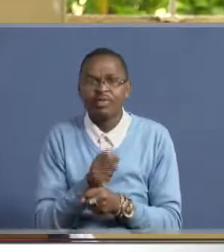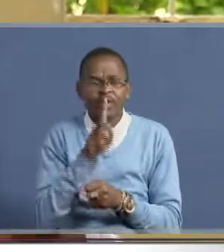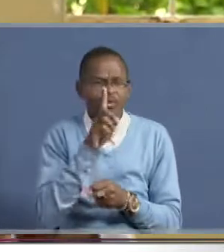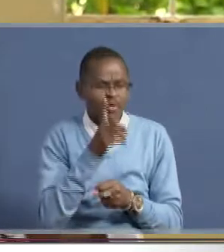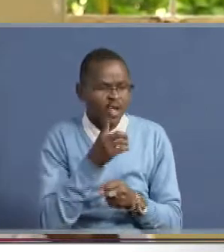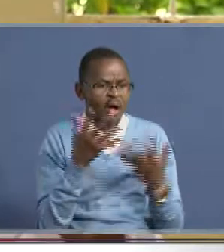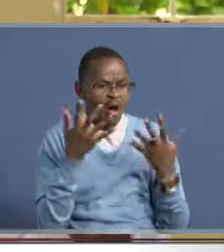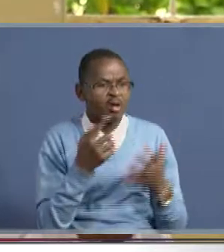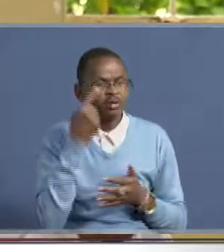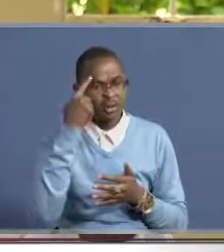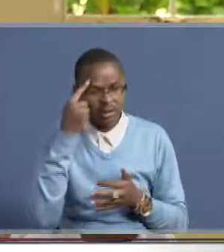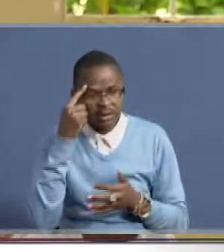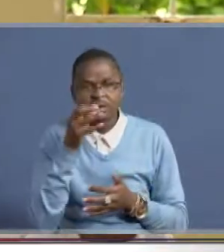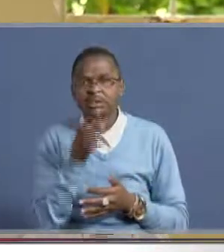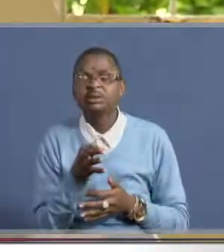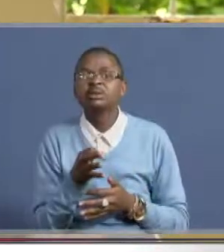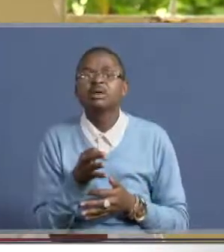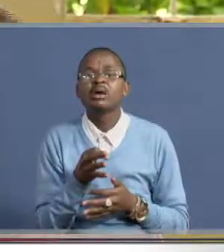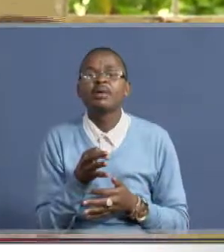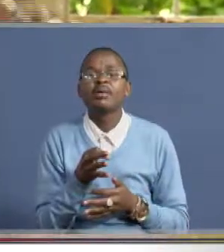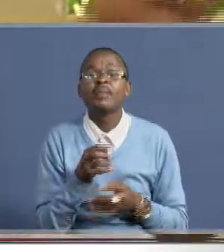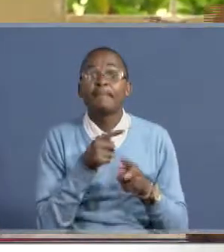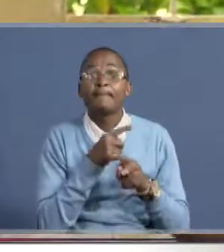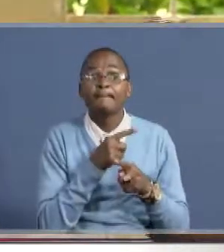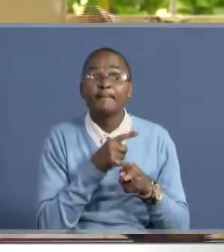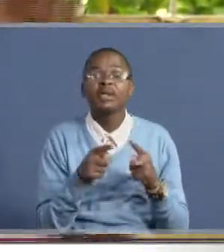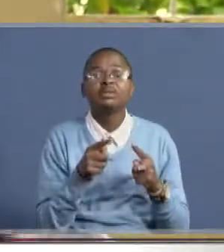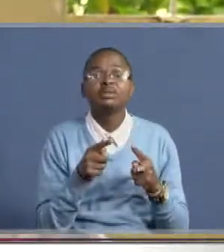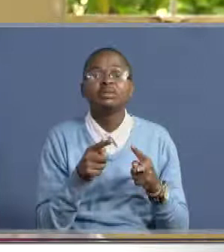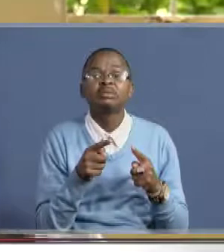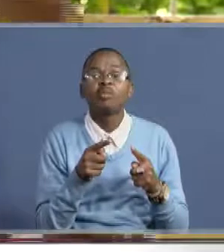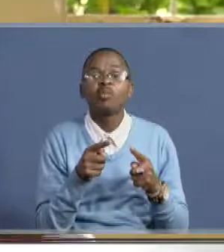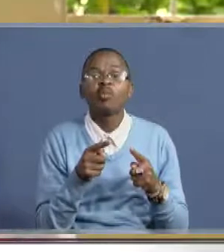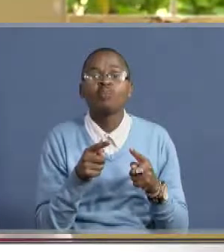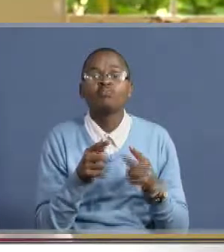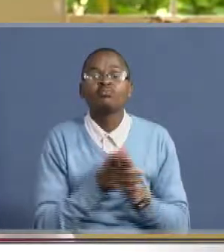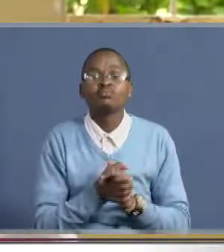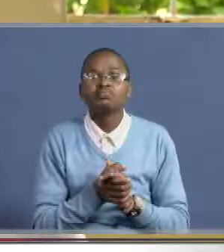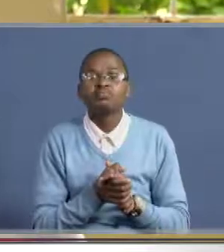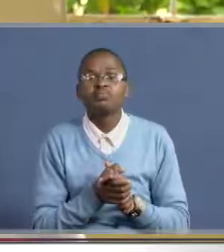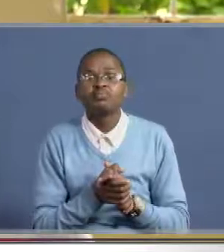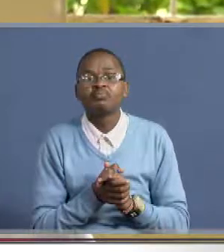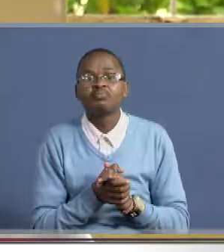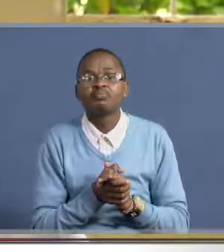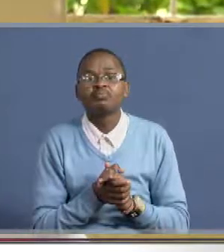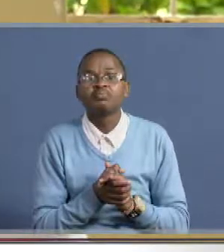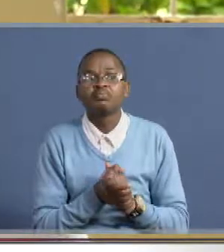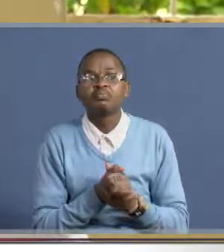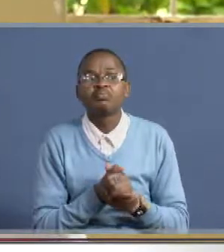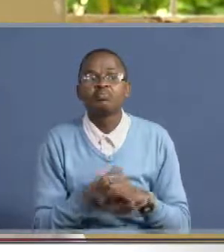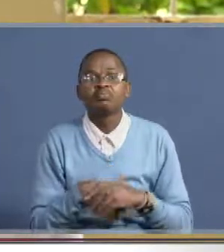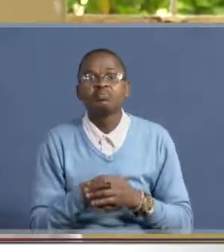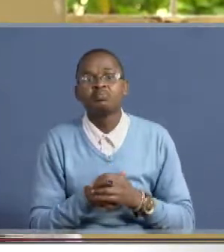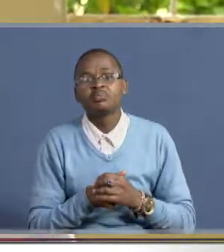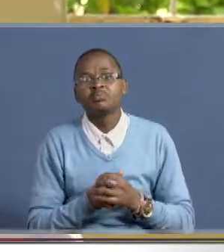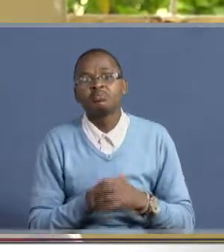this, of para decir la forma de pensar, o sea, lo que esperan de mi especialidad, que no